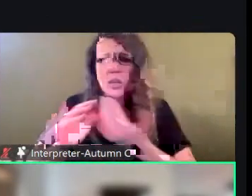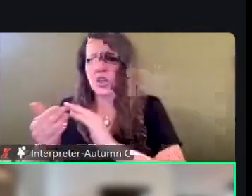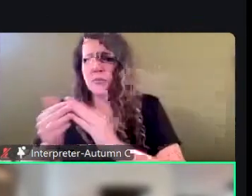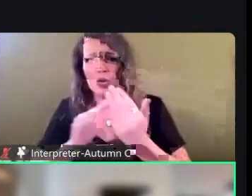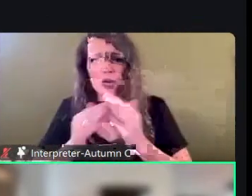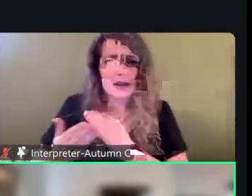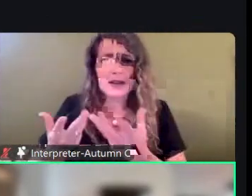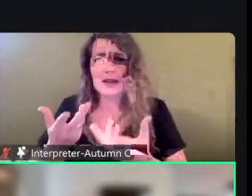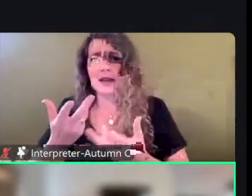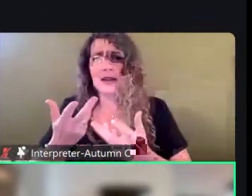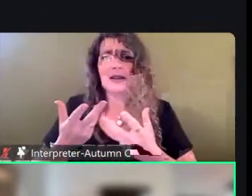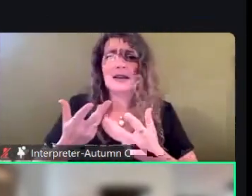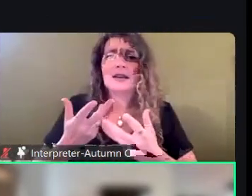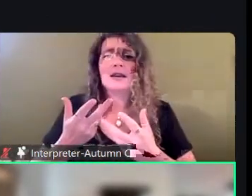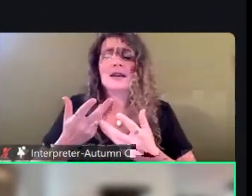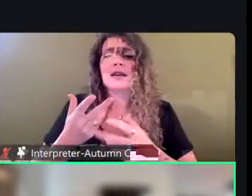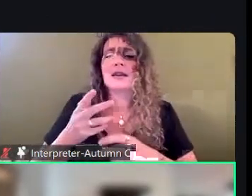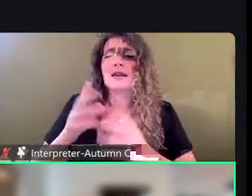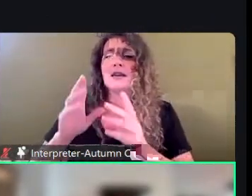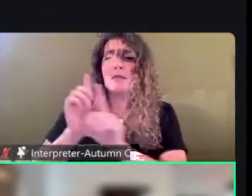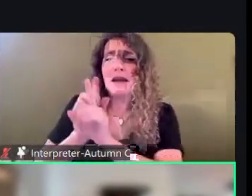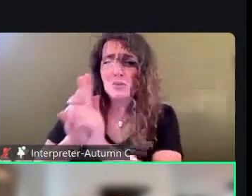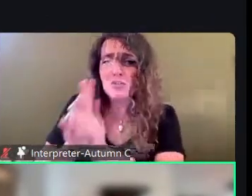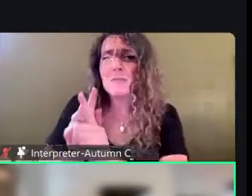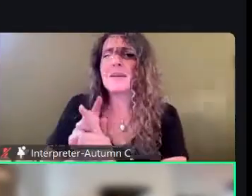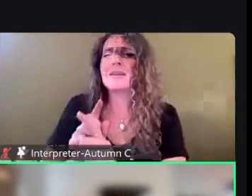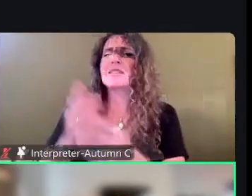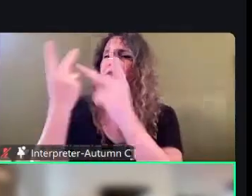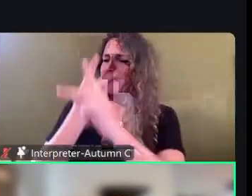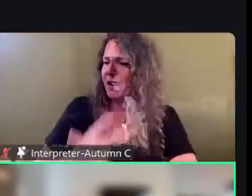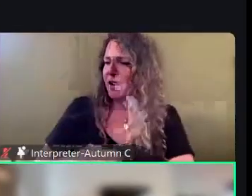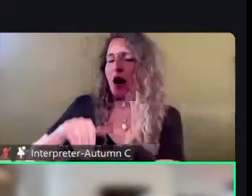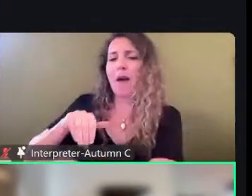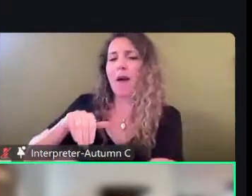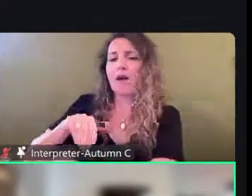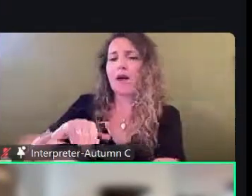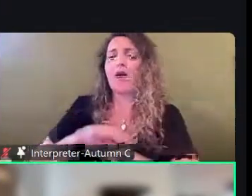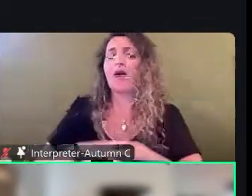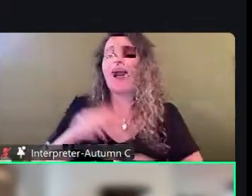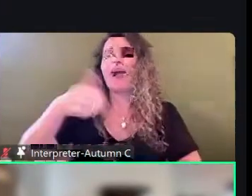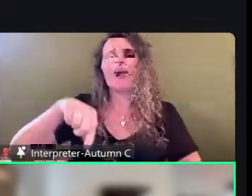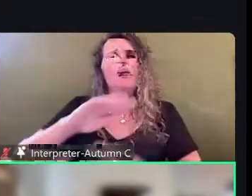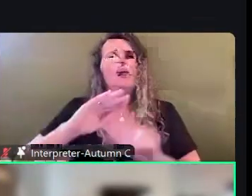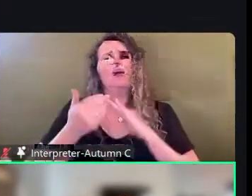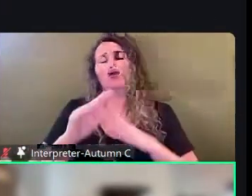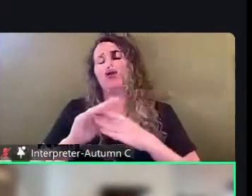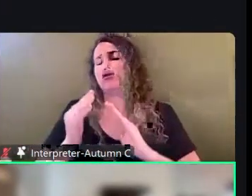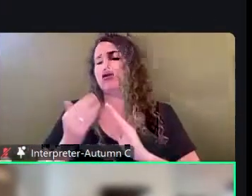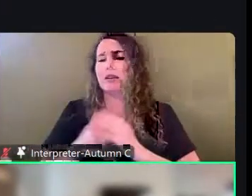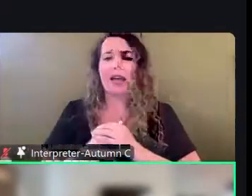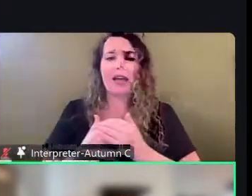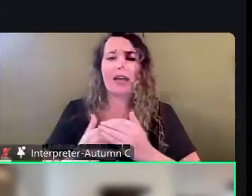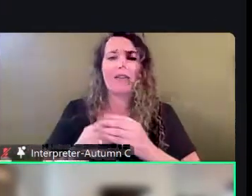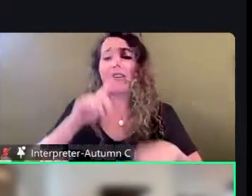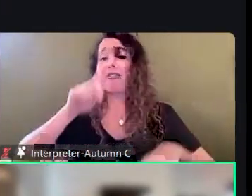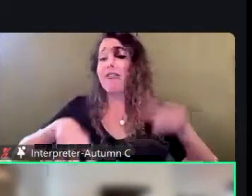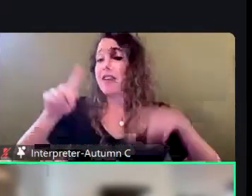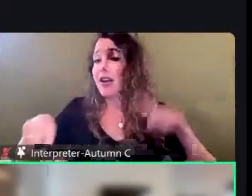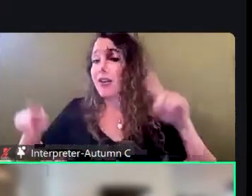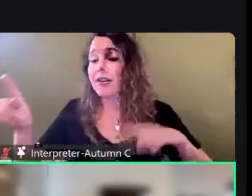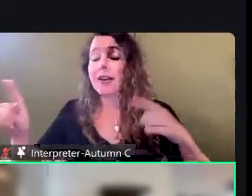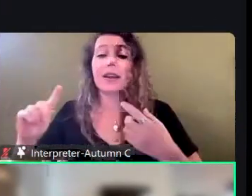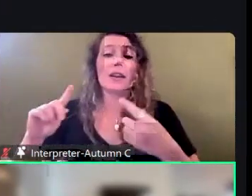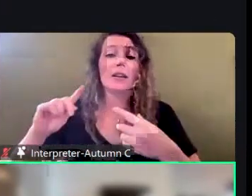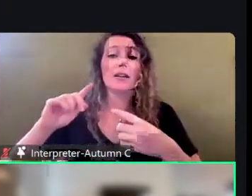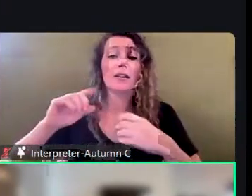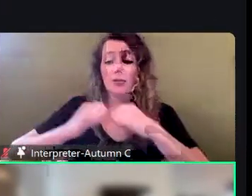mentorship, and advocacy as they navigate medicine. These communities take many forms, varying in